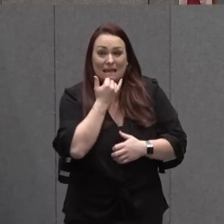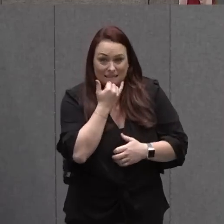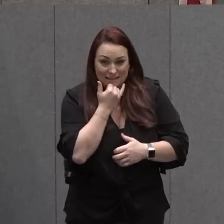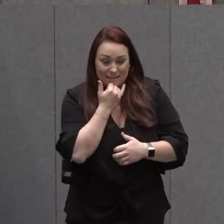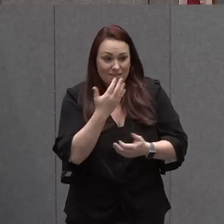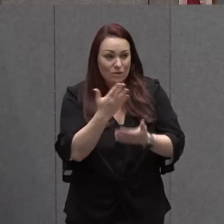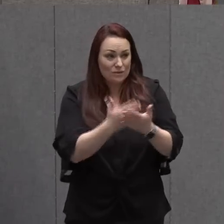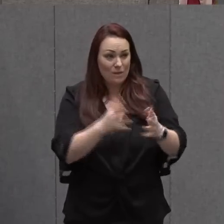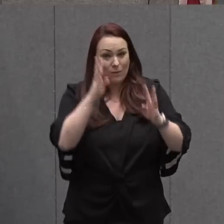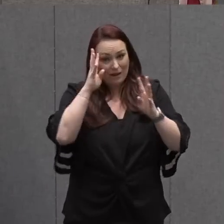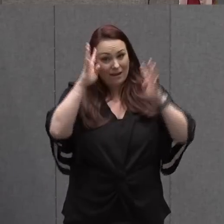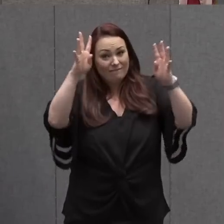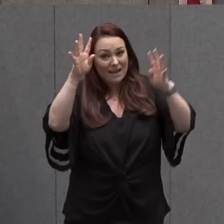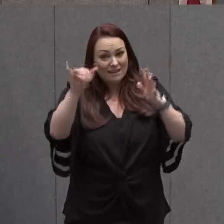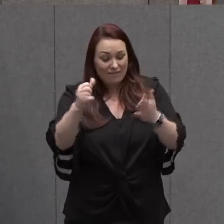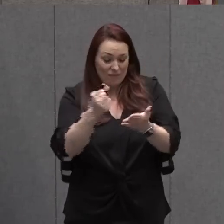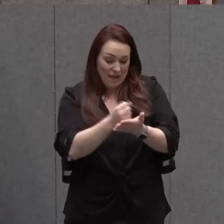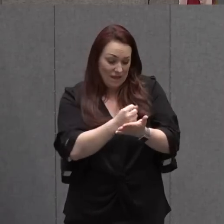So